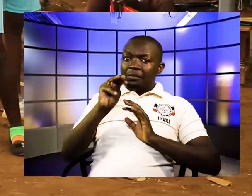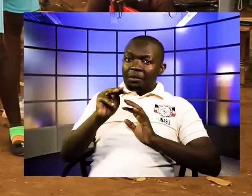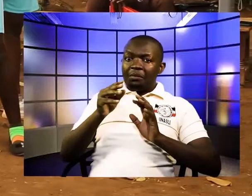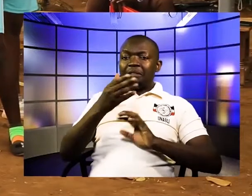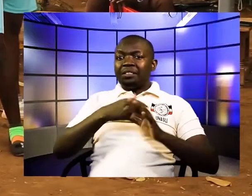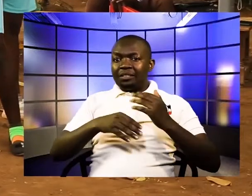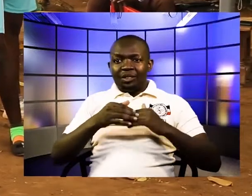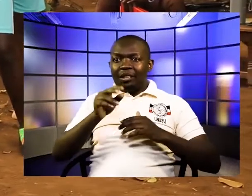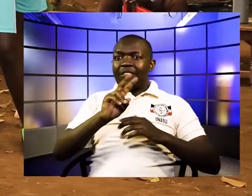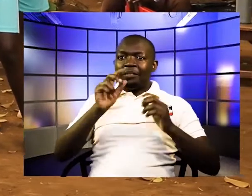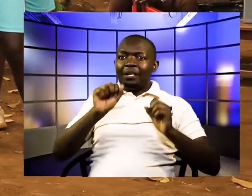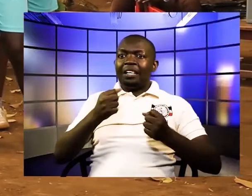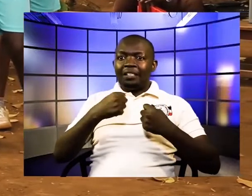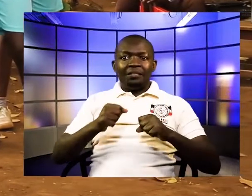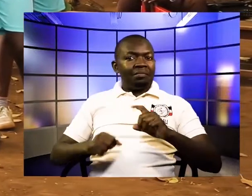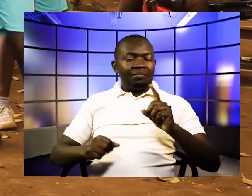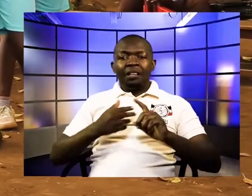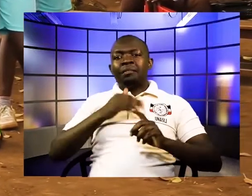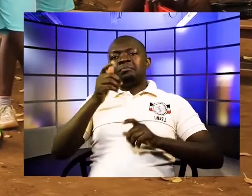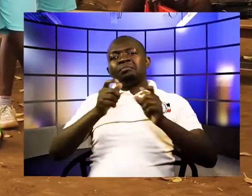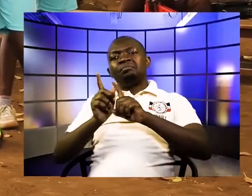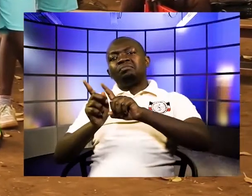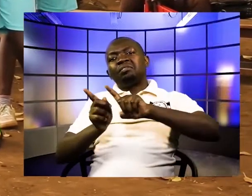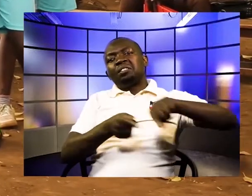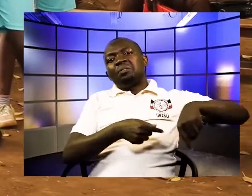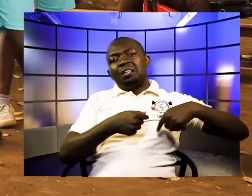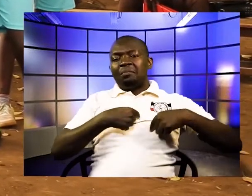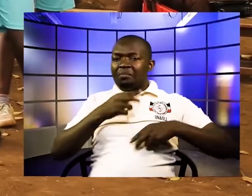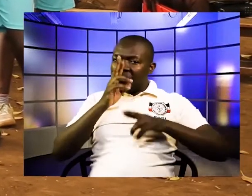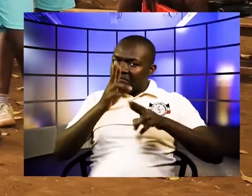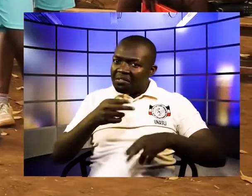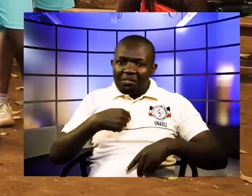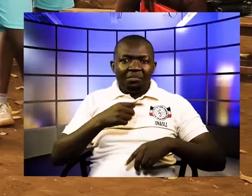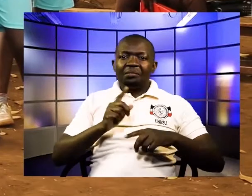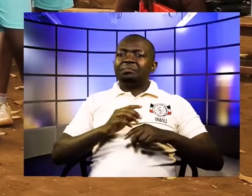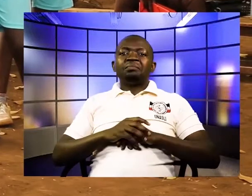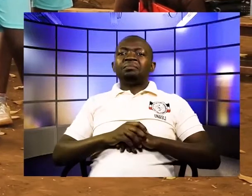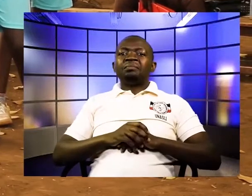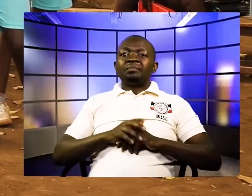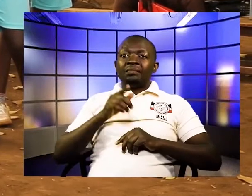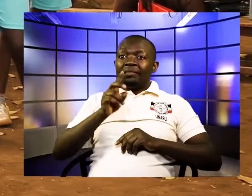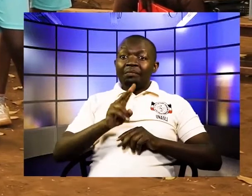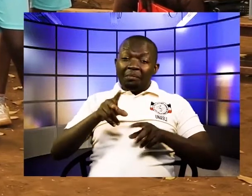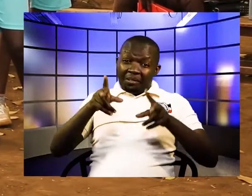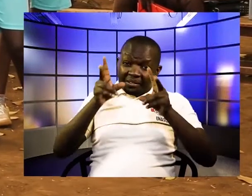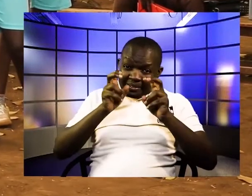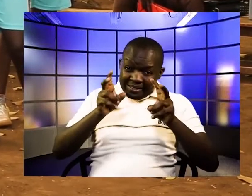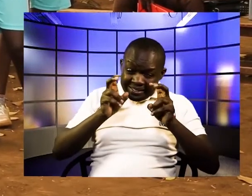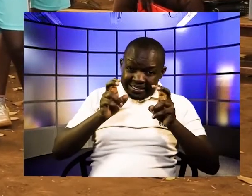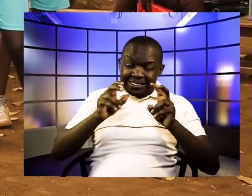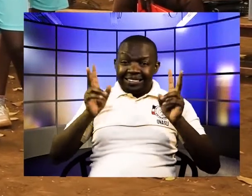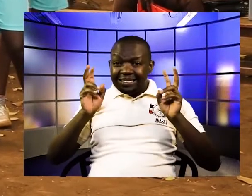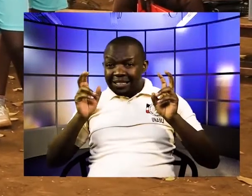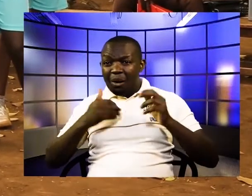your assumption. I'm ignorant, good, and dishonored. You will not listen or make time to